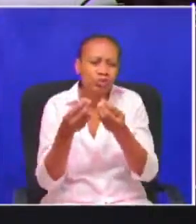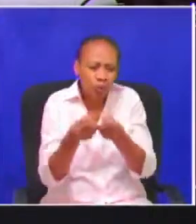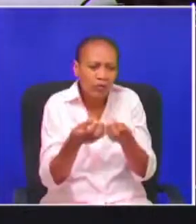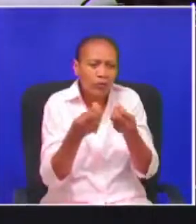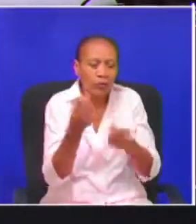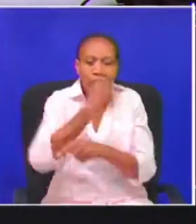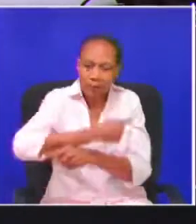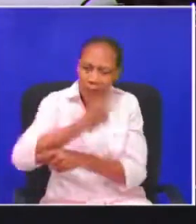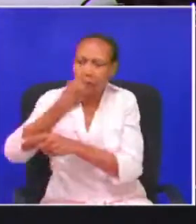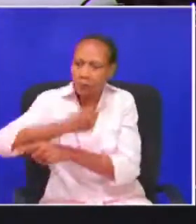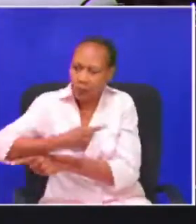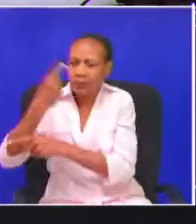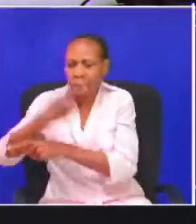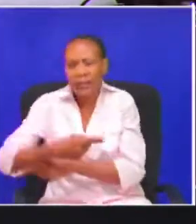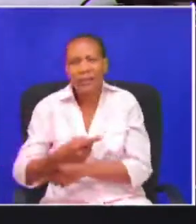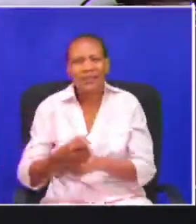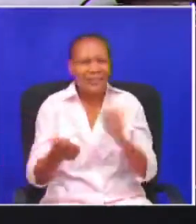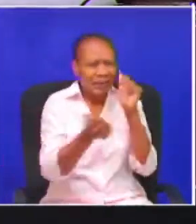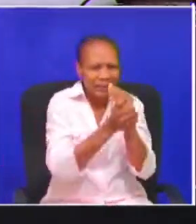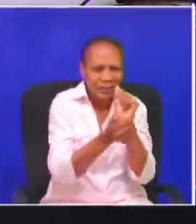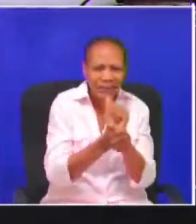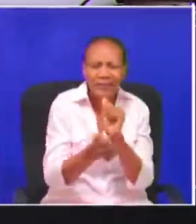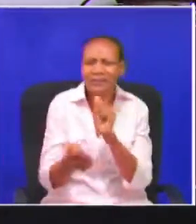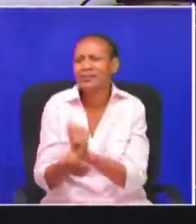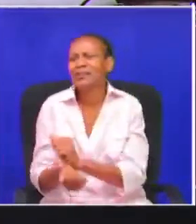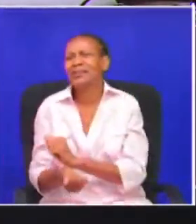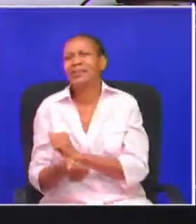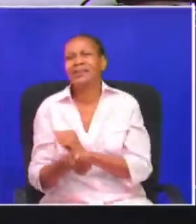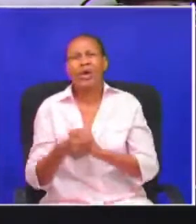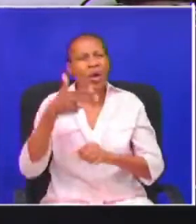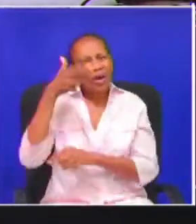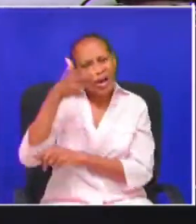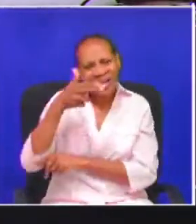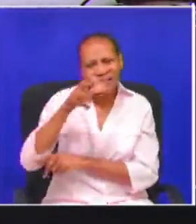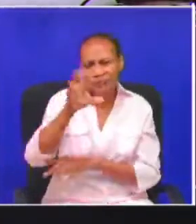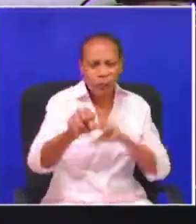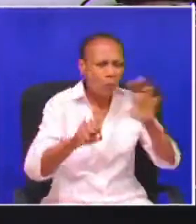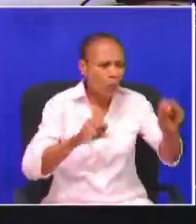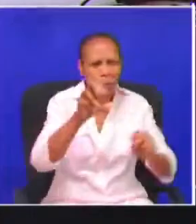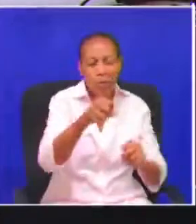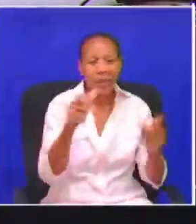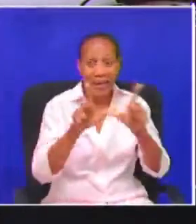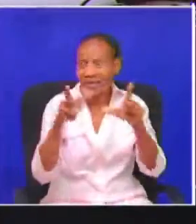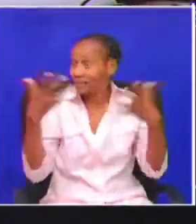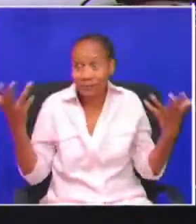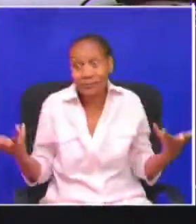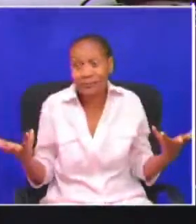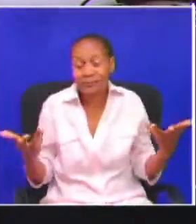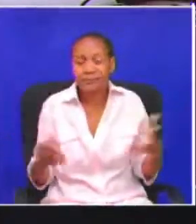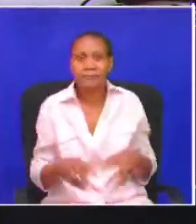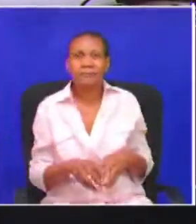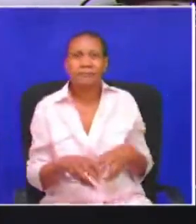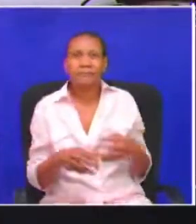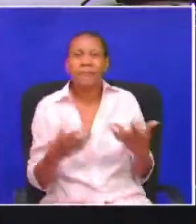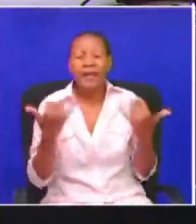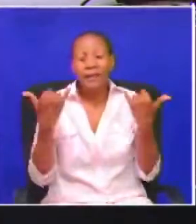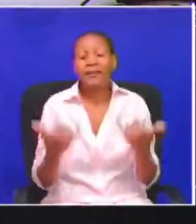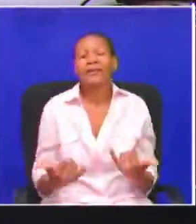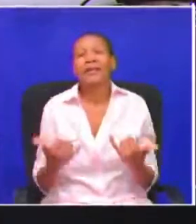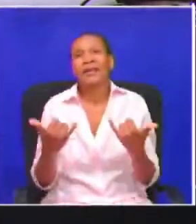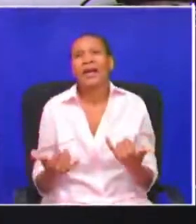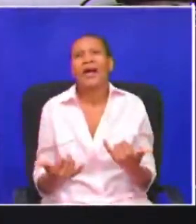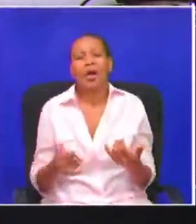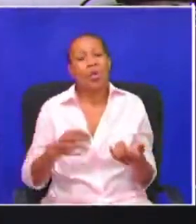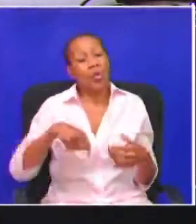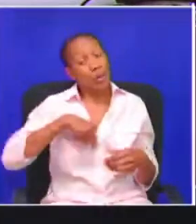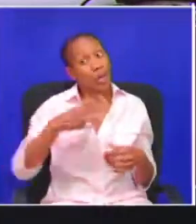The capturing or the recovery of weapons is also happening. And now with this